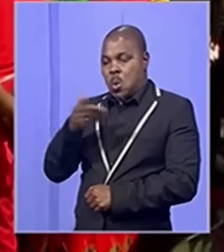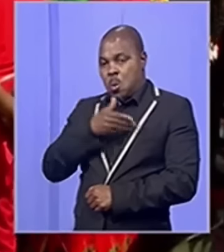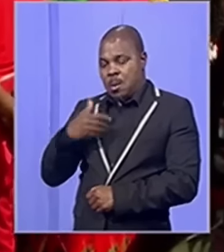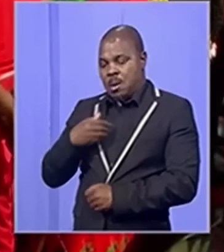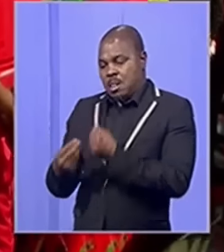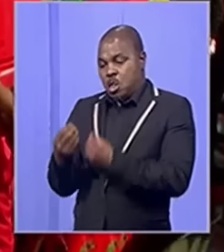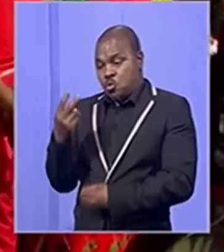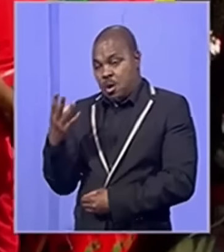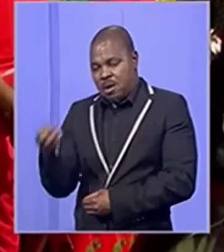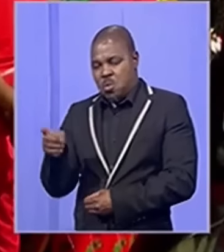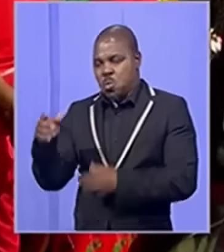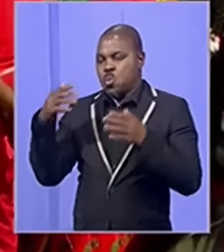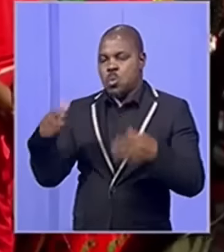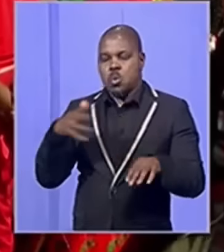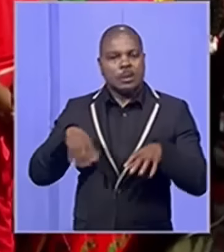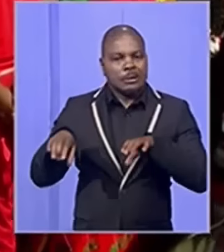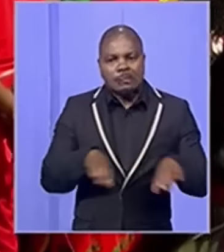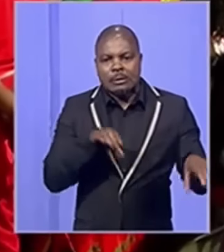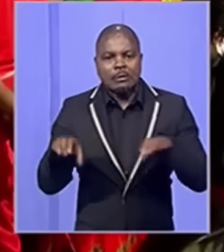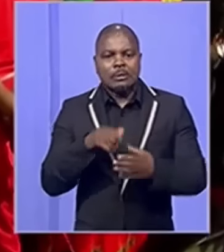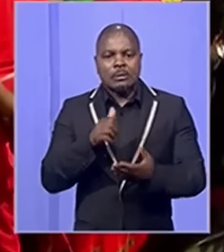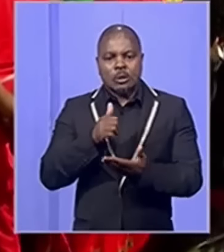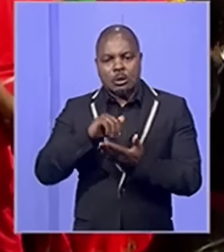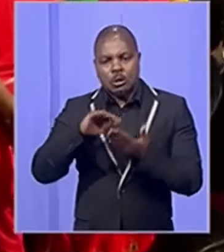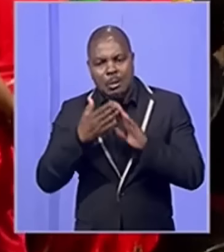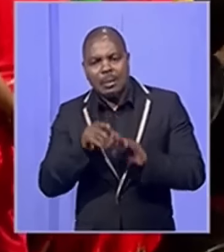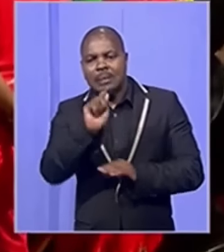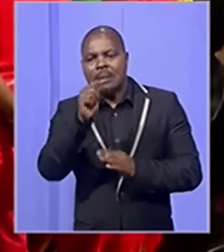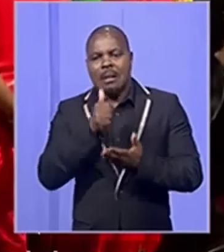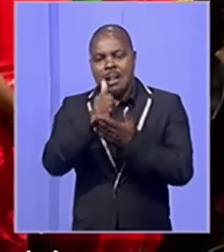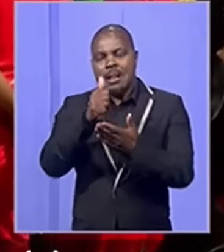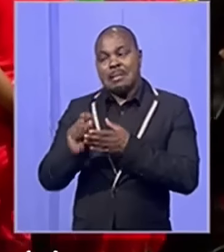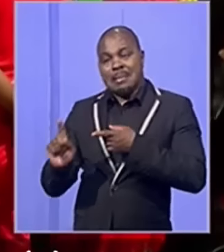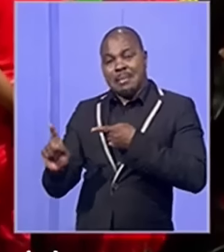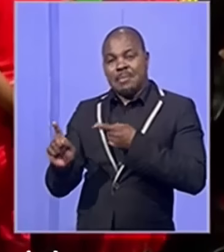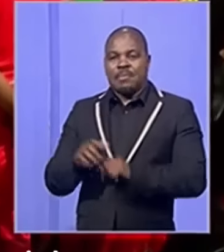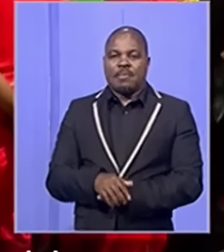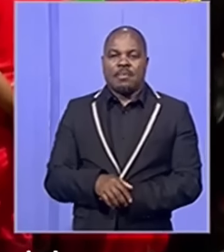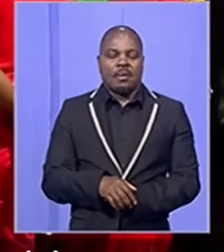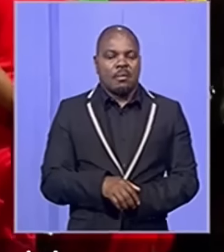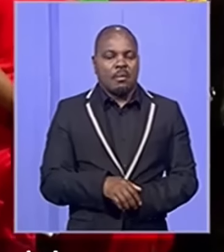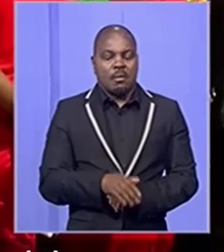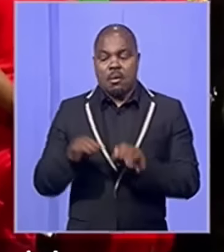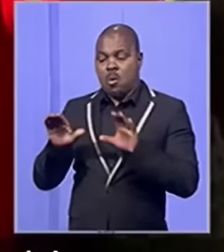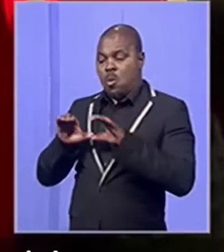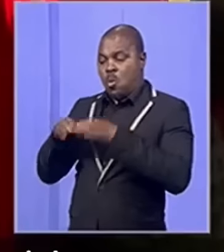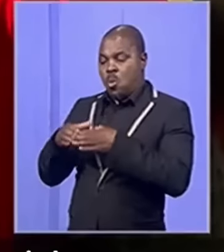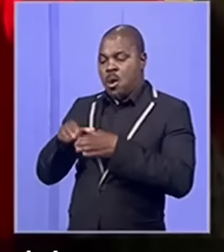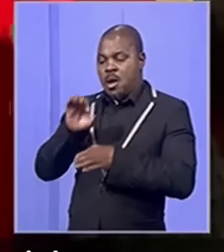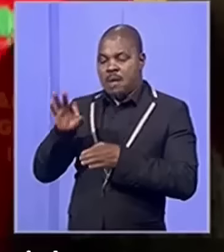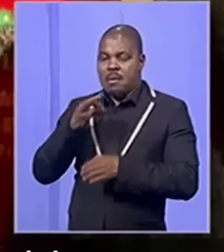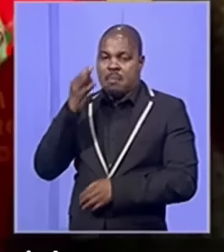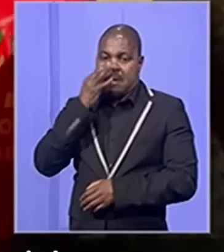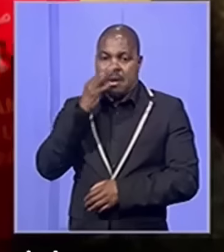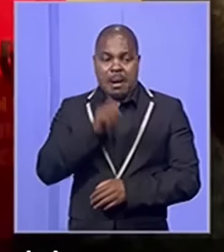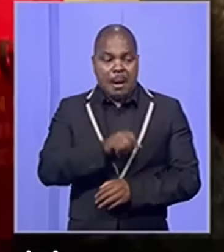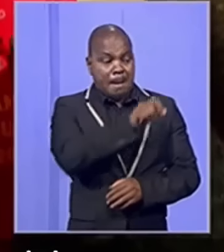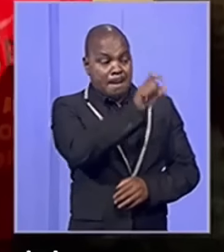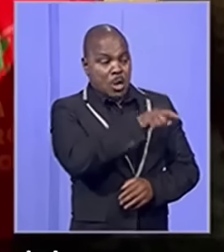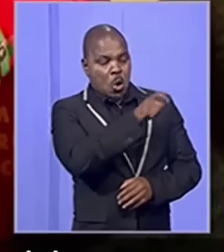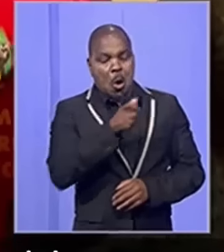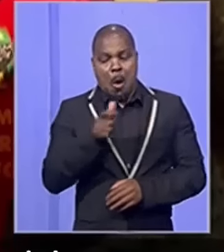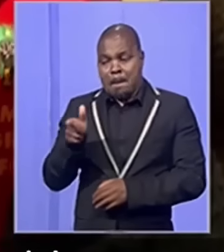a le matlhagatlhaga yo a neng a thusa baagi ba le bantsi mo setšhabeng. Lekoko la re go yo begwang a thuntshitse ga